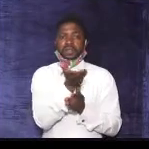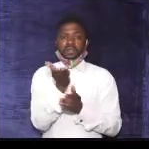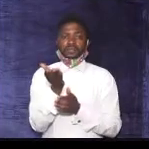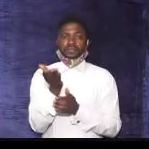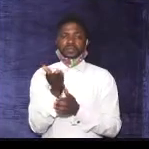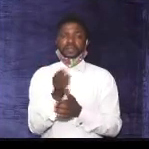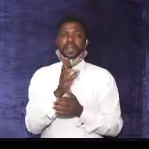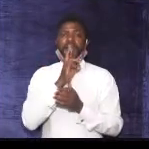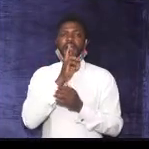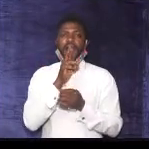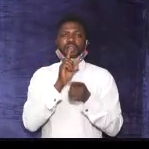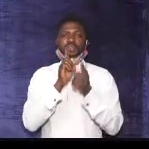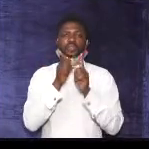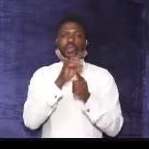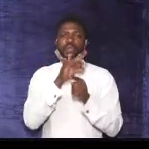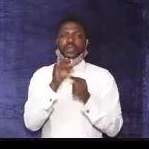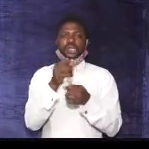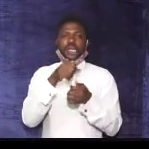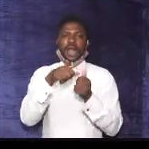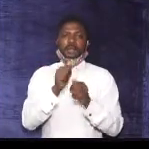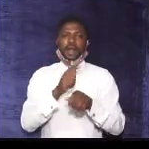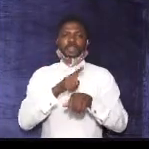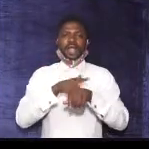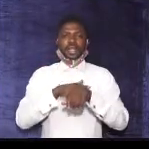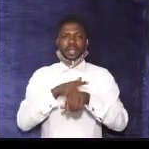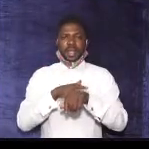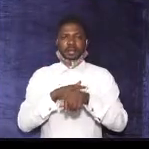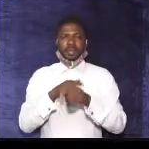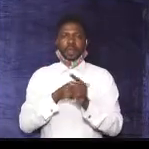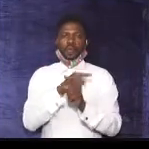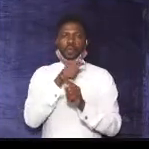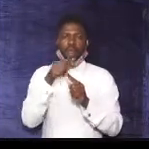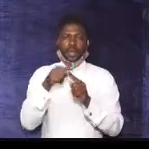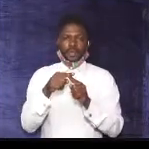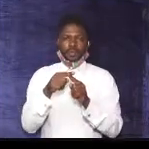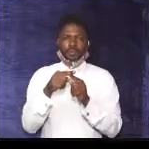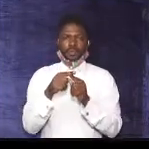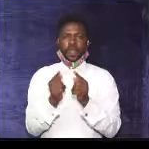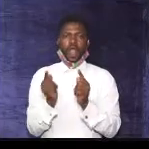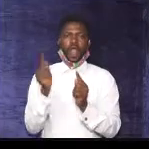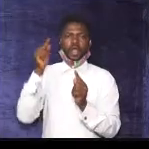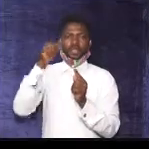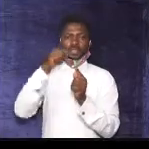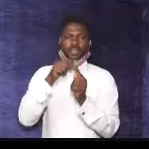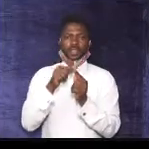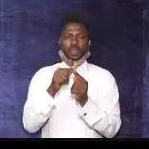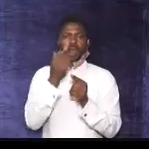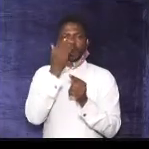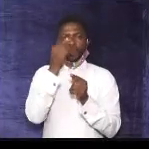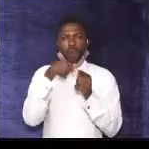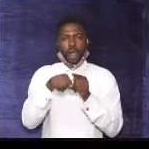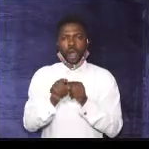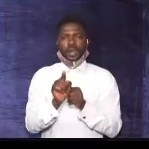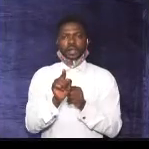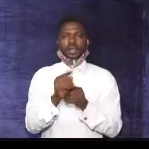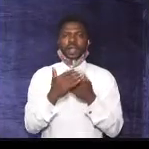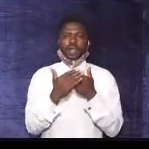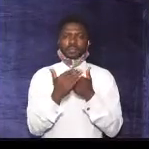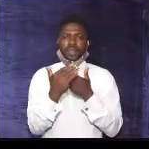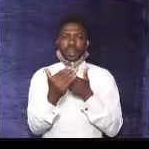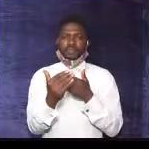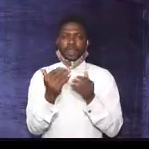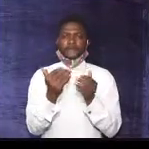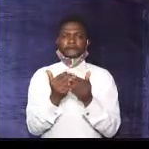All this are talking about time. When, until,